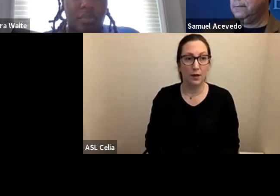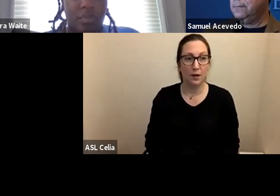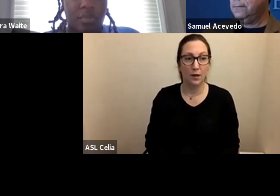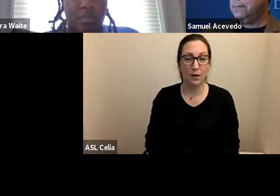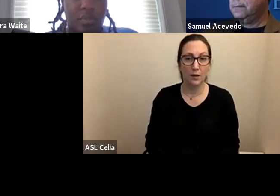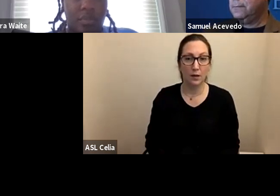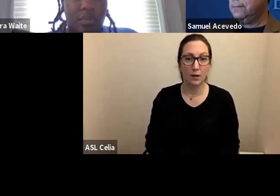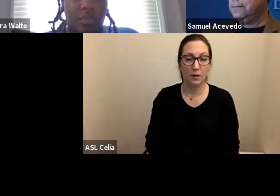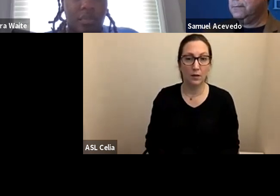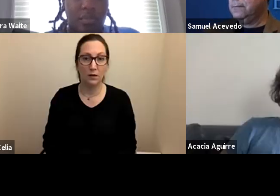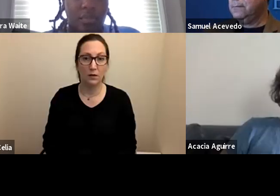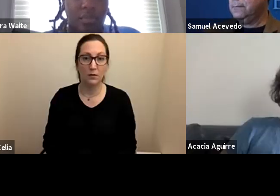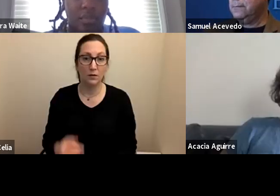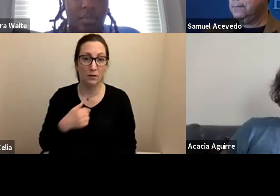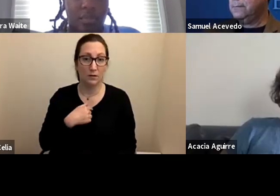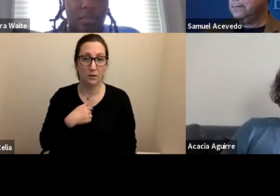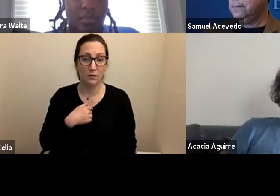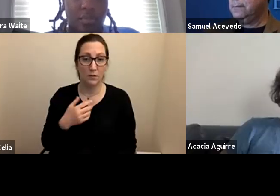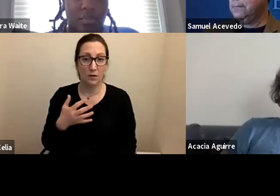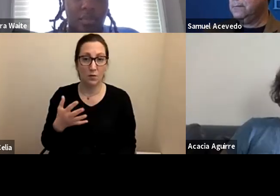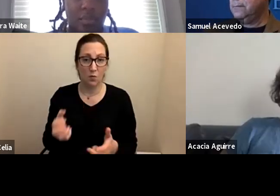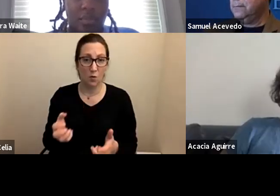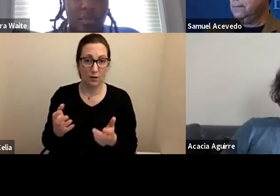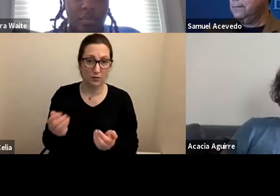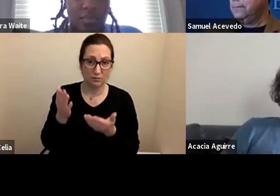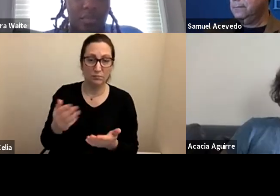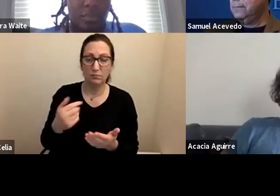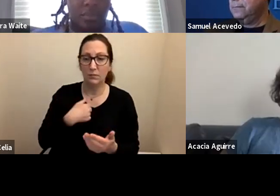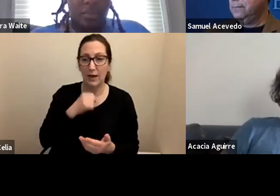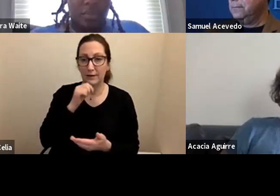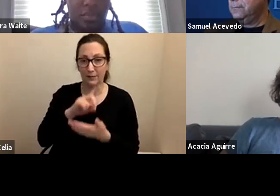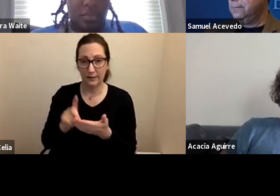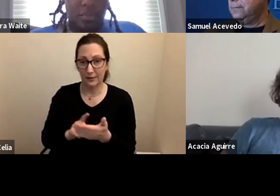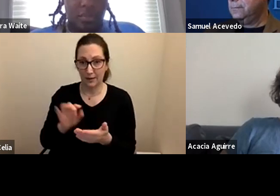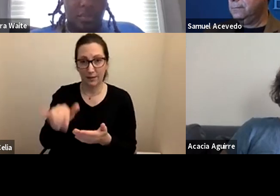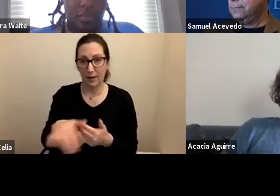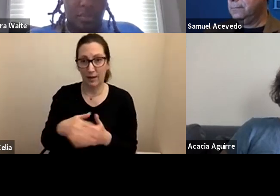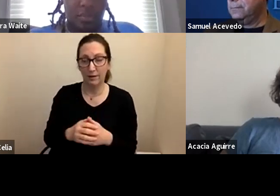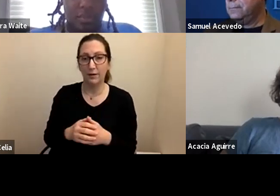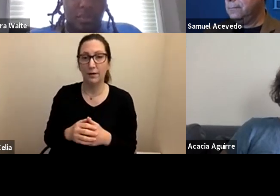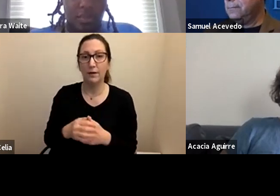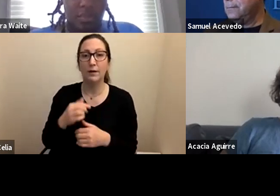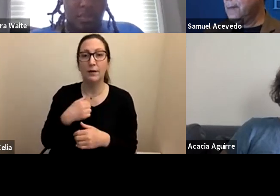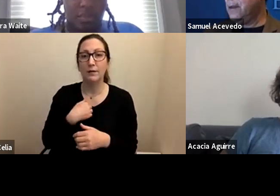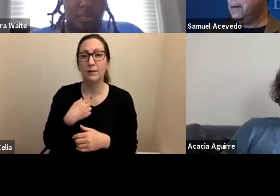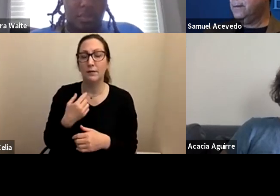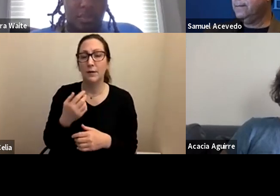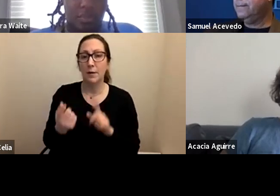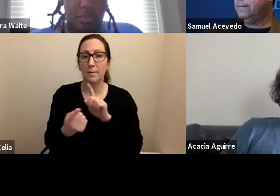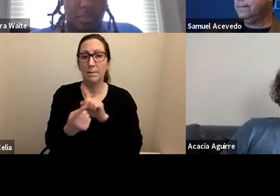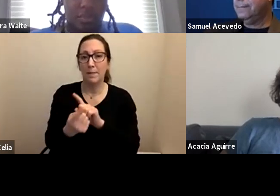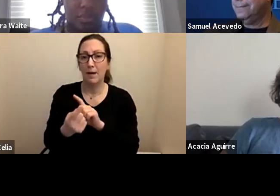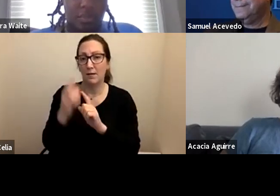I'd like to suggest that I didn't design those. I once met a fellow by the name of